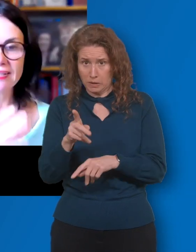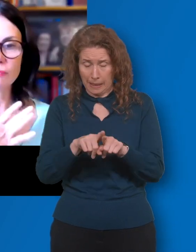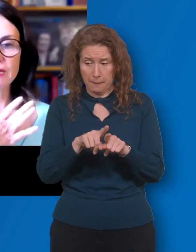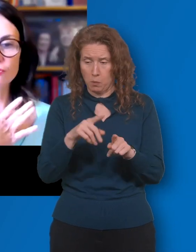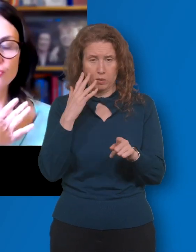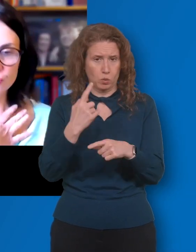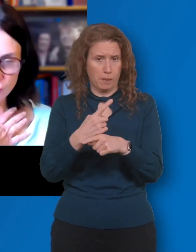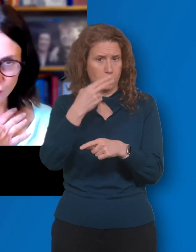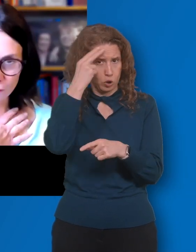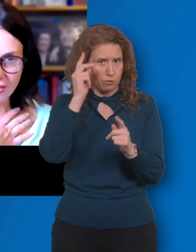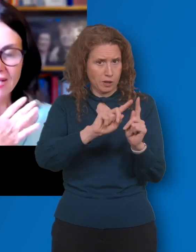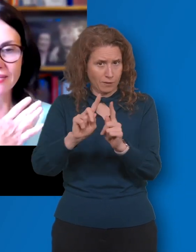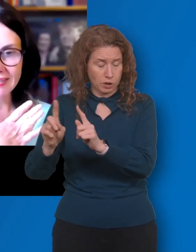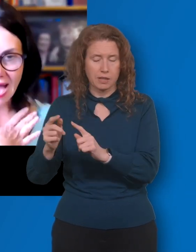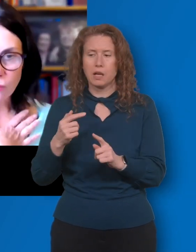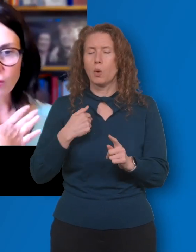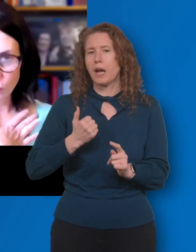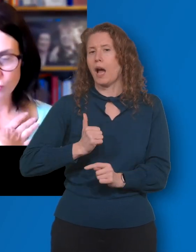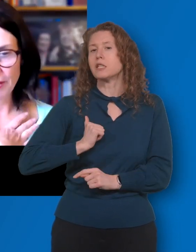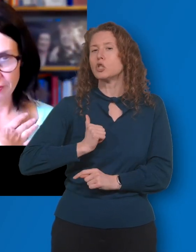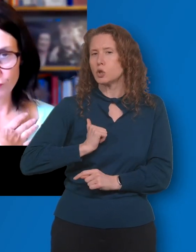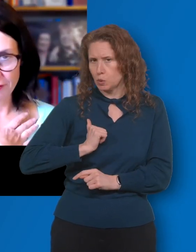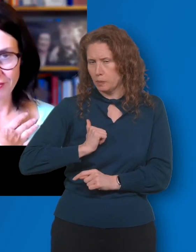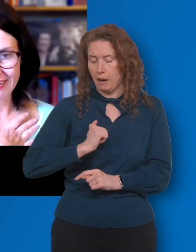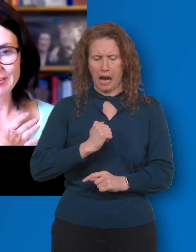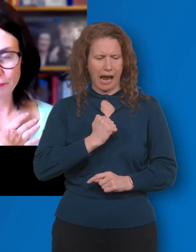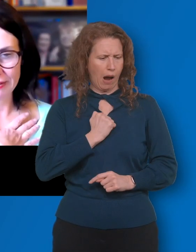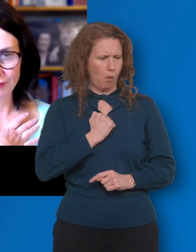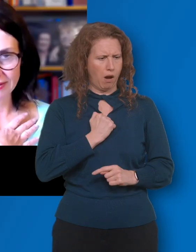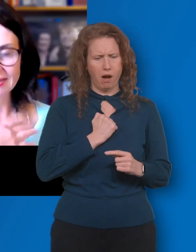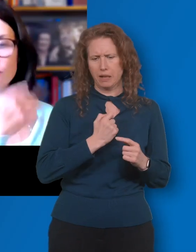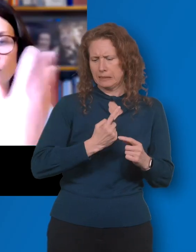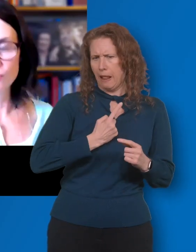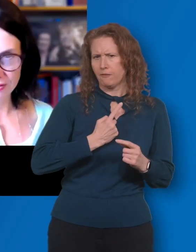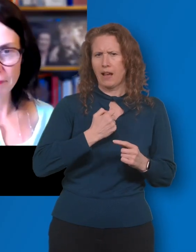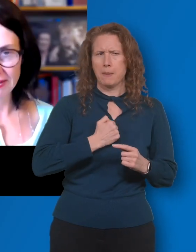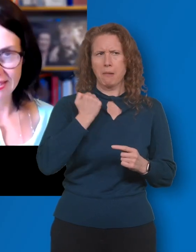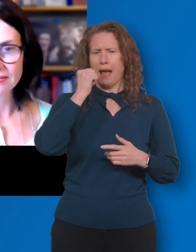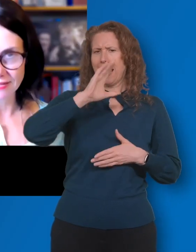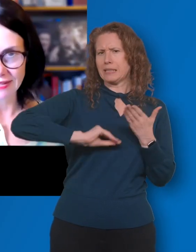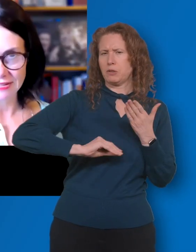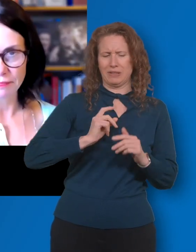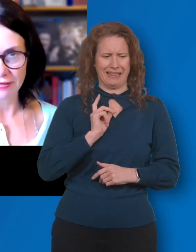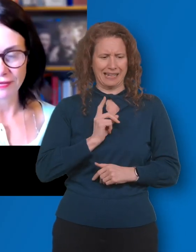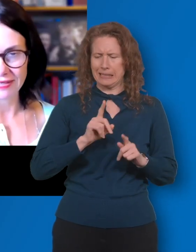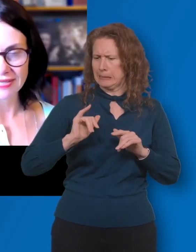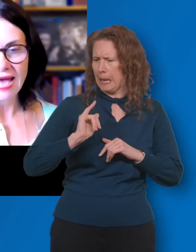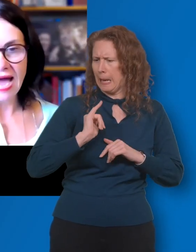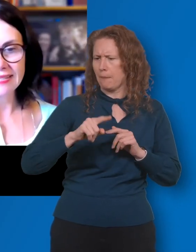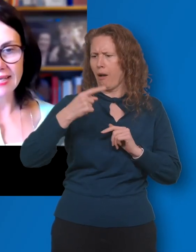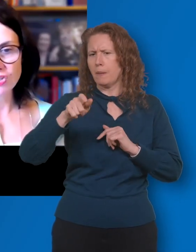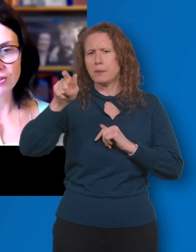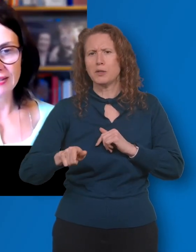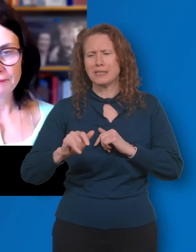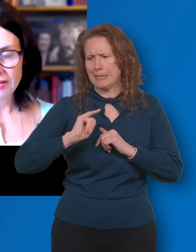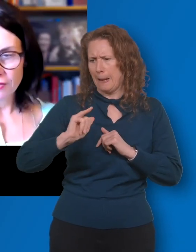space, that we assume that our autobiographic experience is also somebody else's experience.